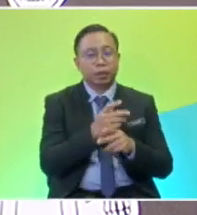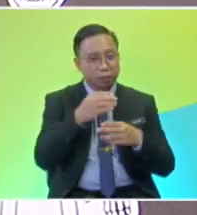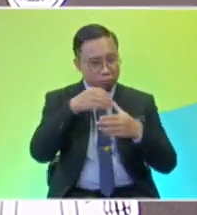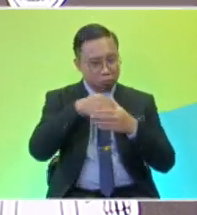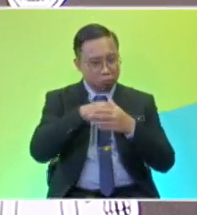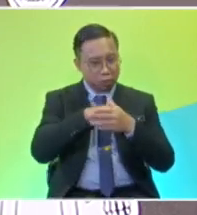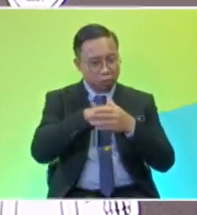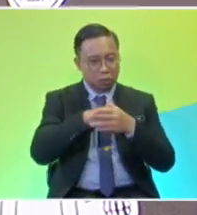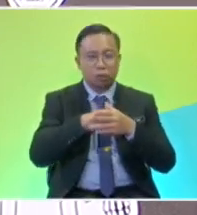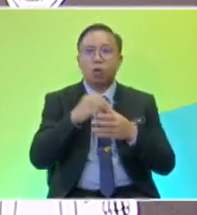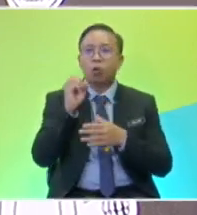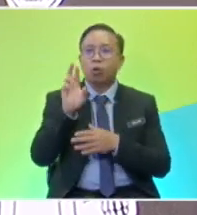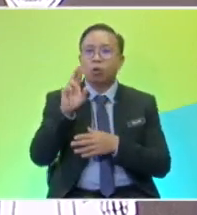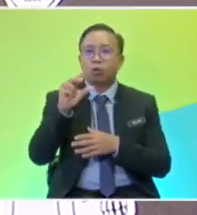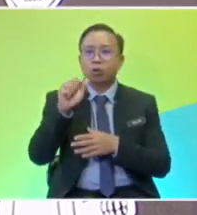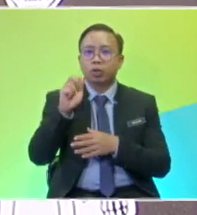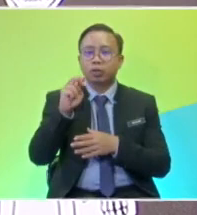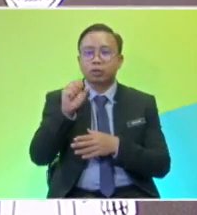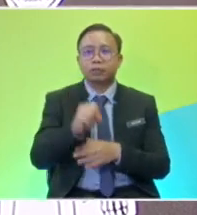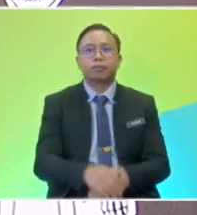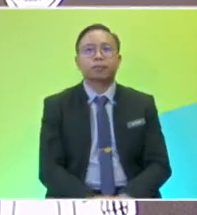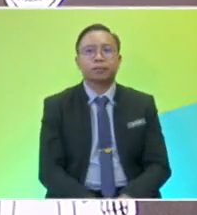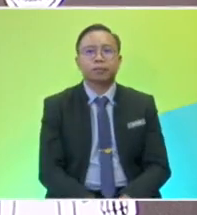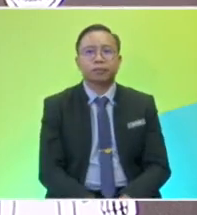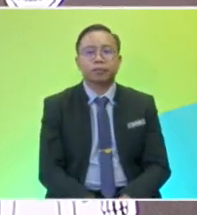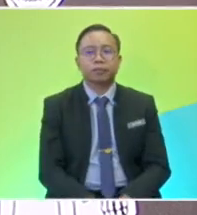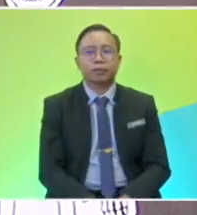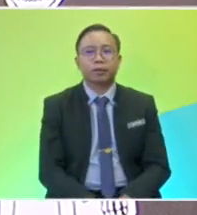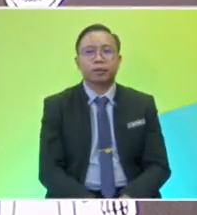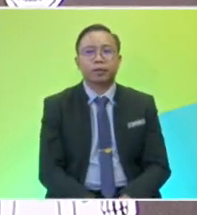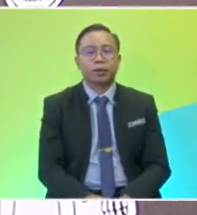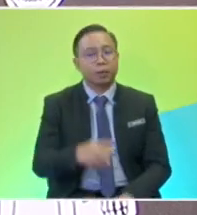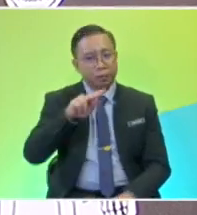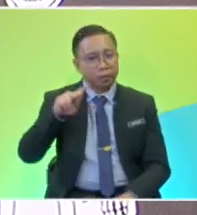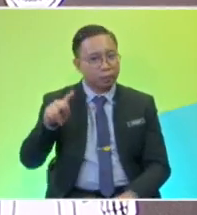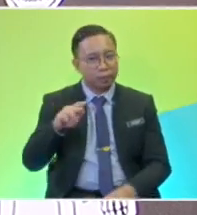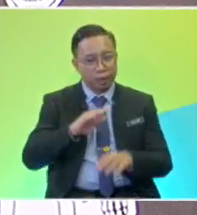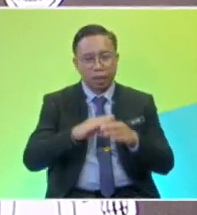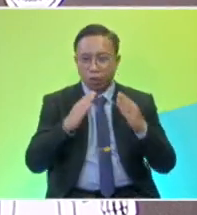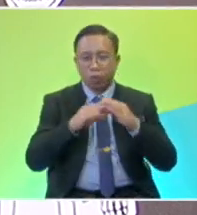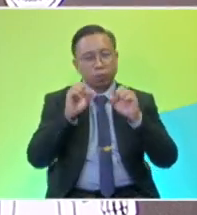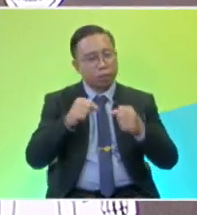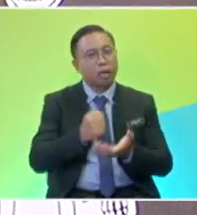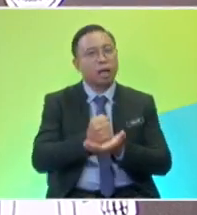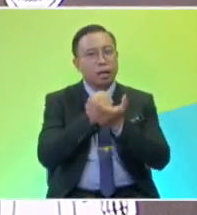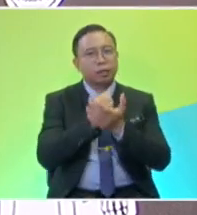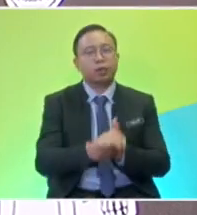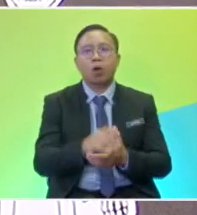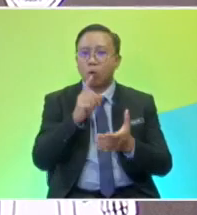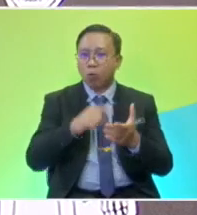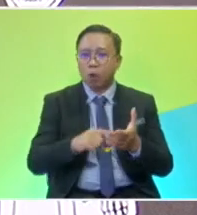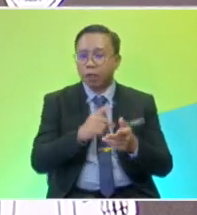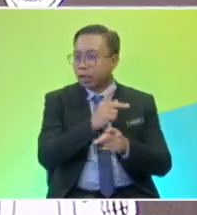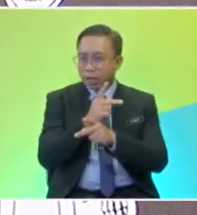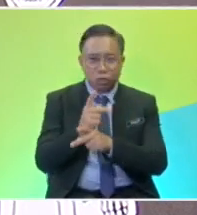organs. What does protect internal organs? Let me think. So students at home, people at home, you can help me out here. You know, what actually protects